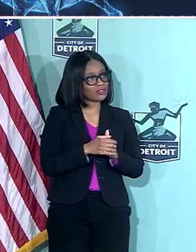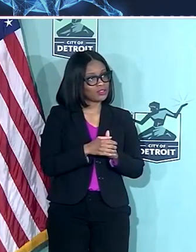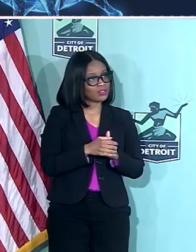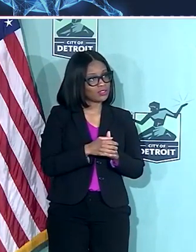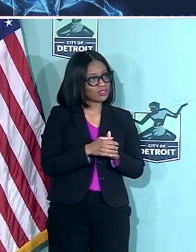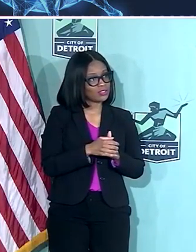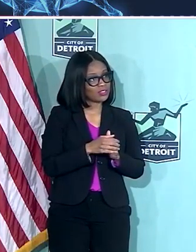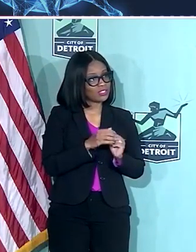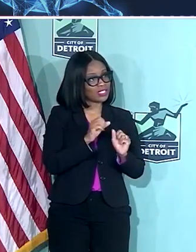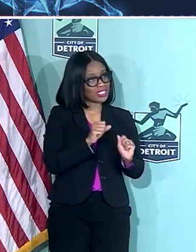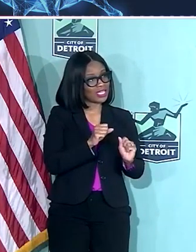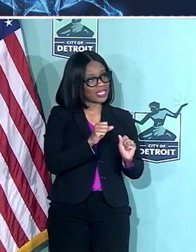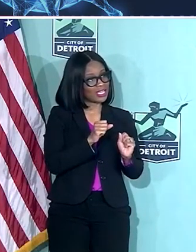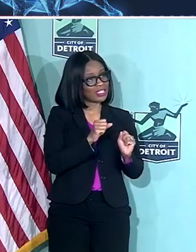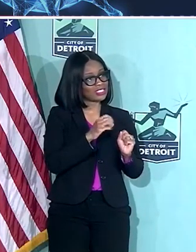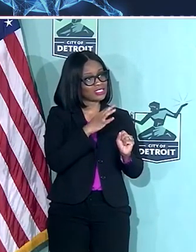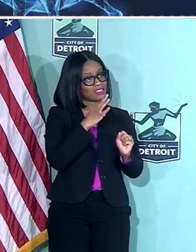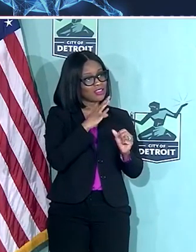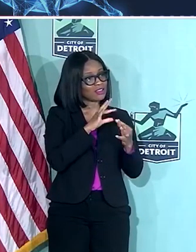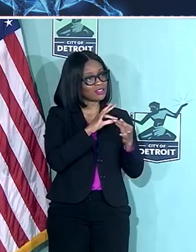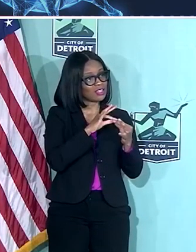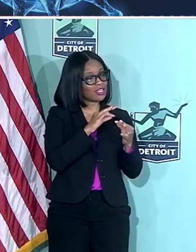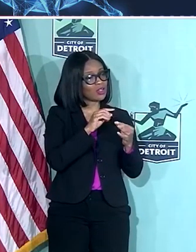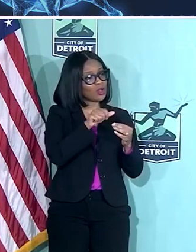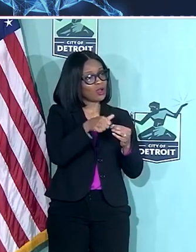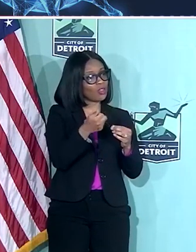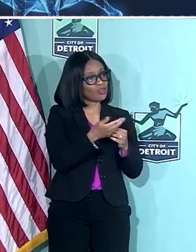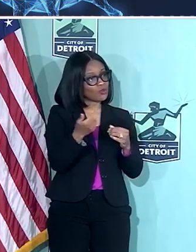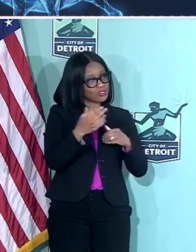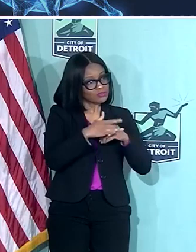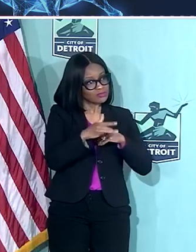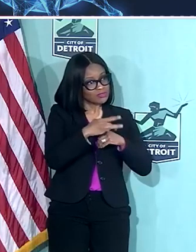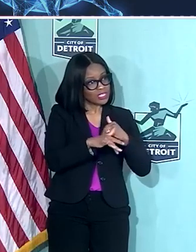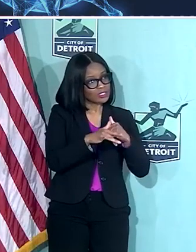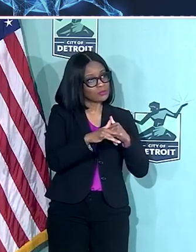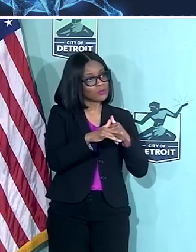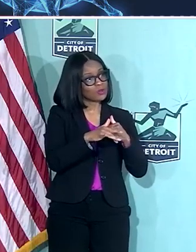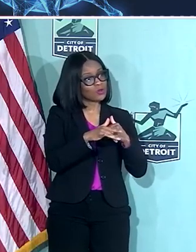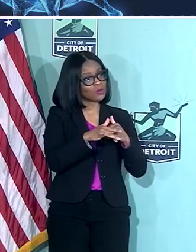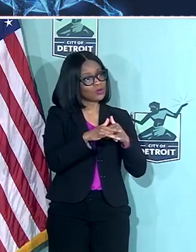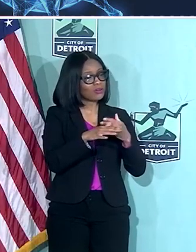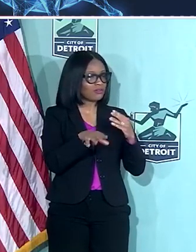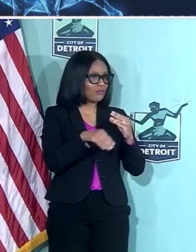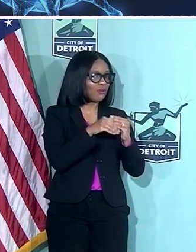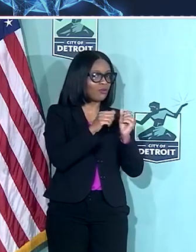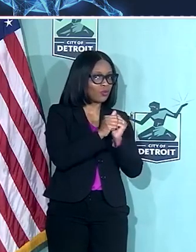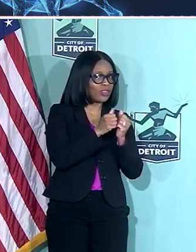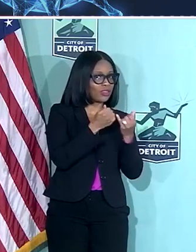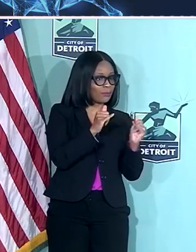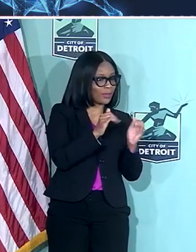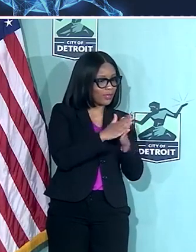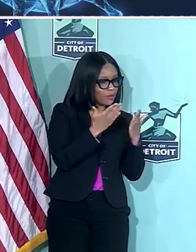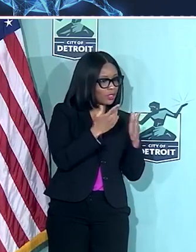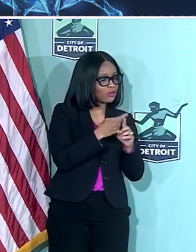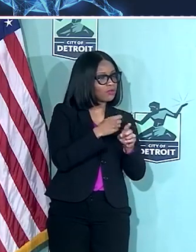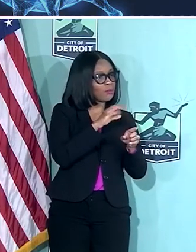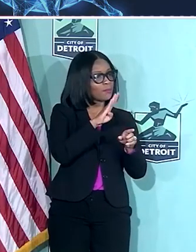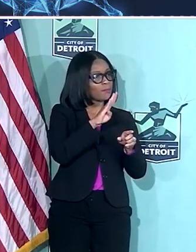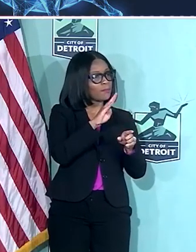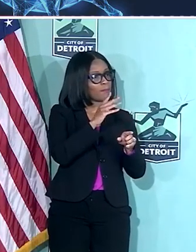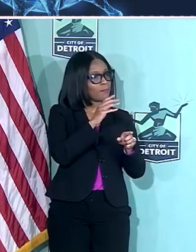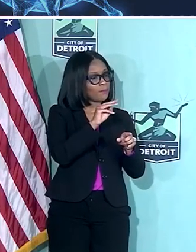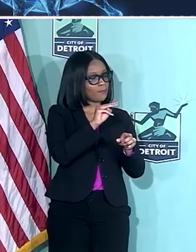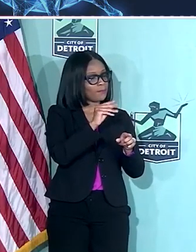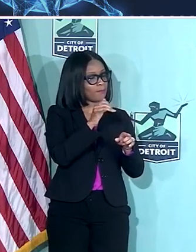can you speak a little bit to the other resources that are available now, in addition to the playbook, the help with finding